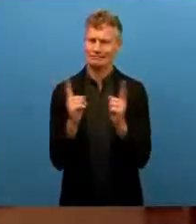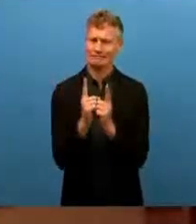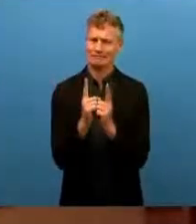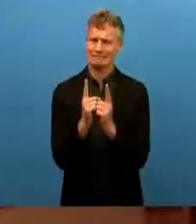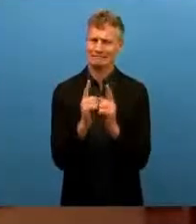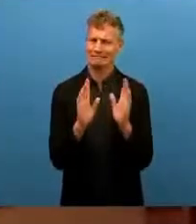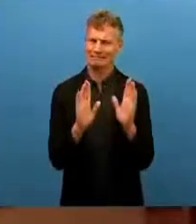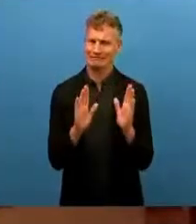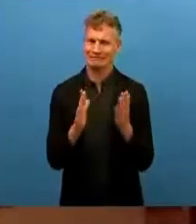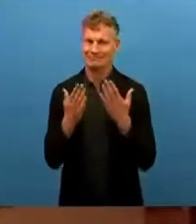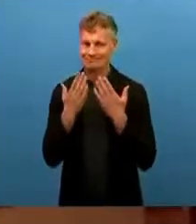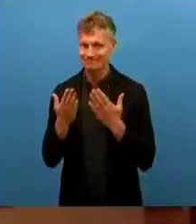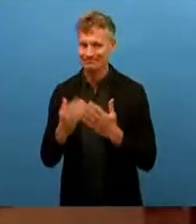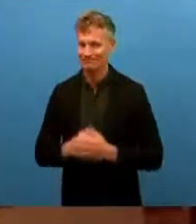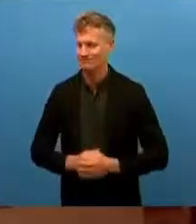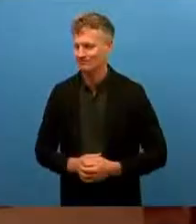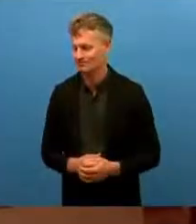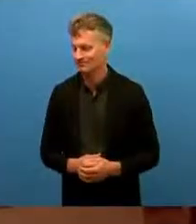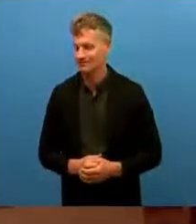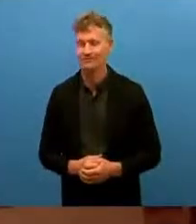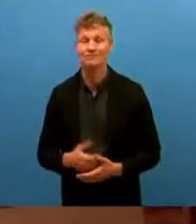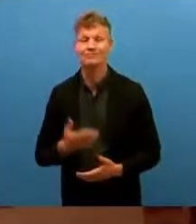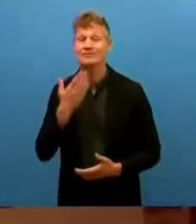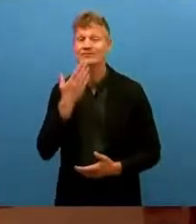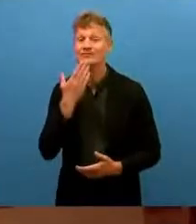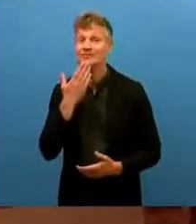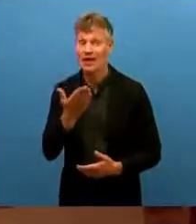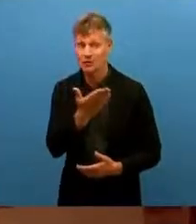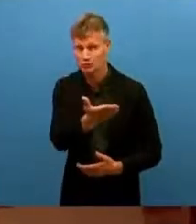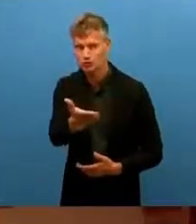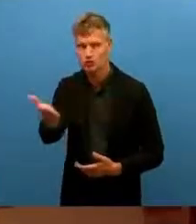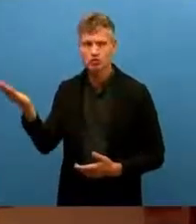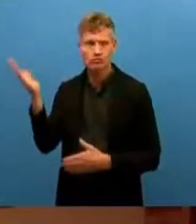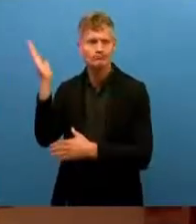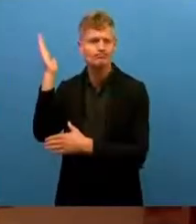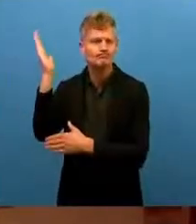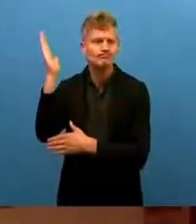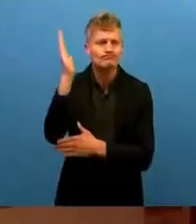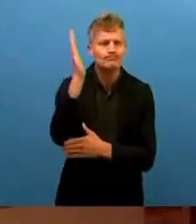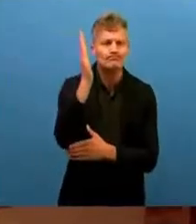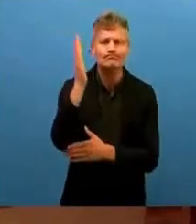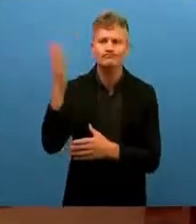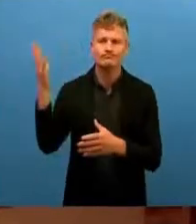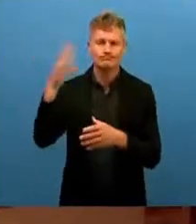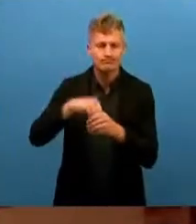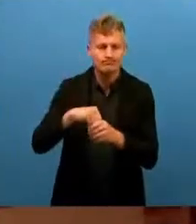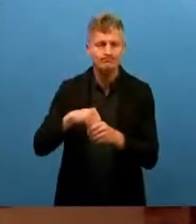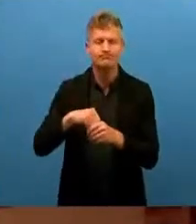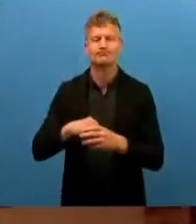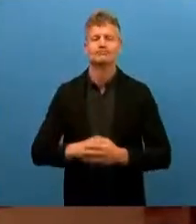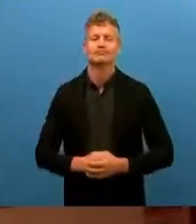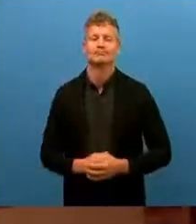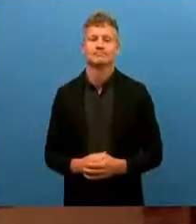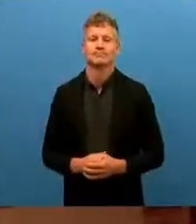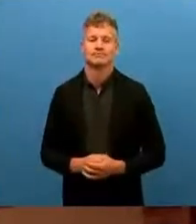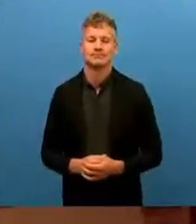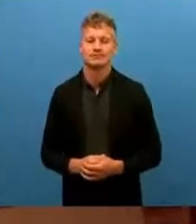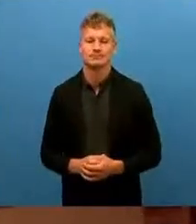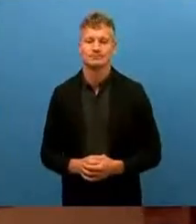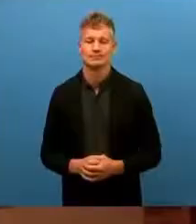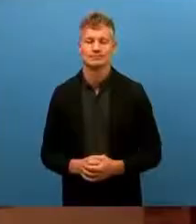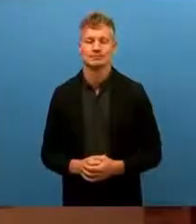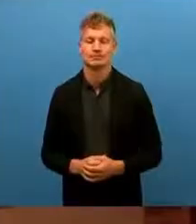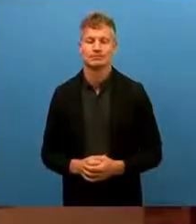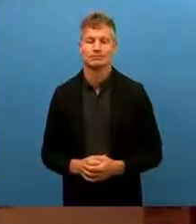Tēnā koutou katoa. Thank you all for your contributions to this vital discussion on enhanced participation. The voices we heard today